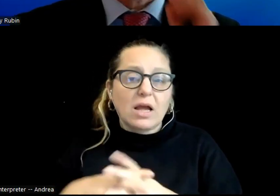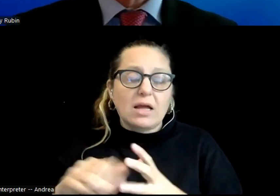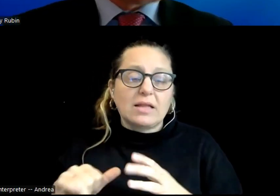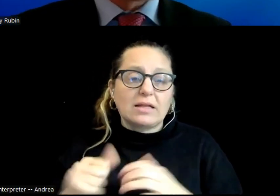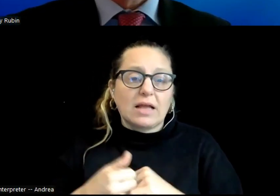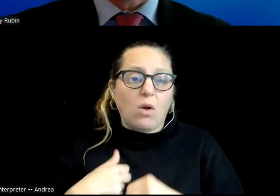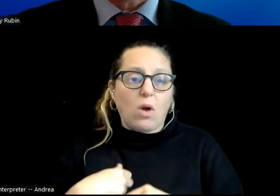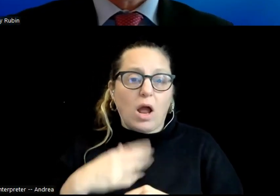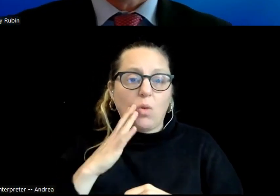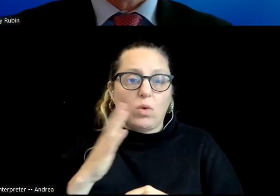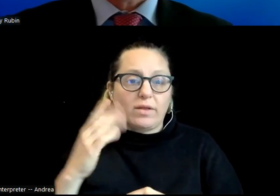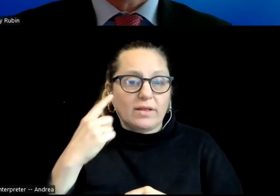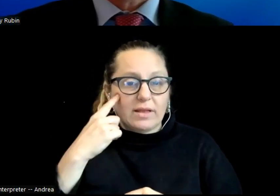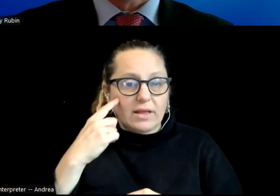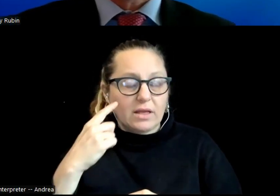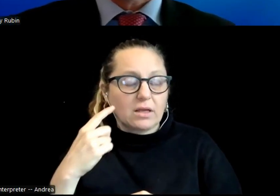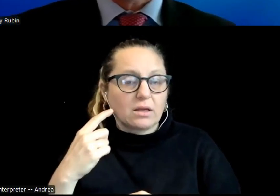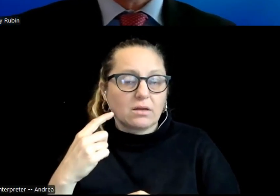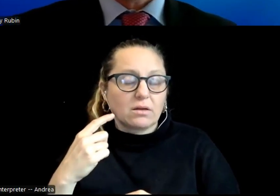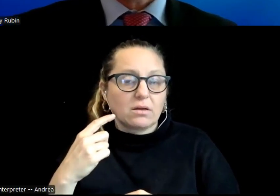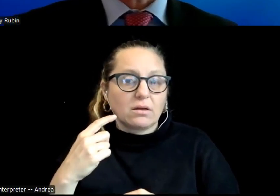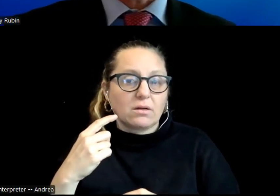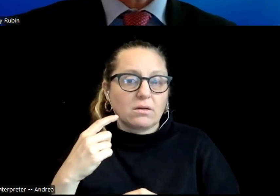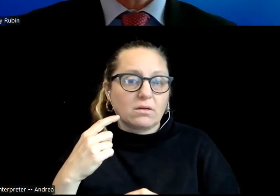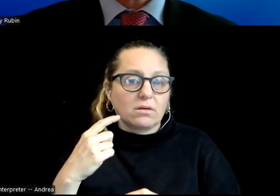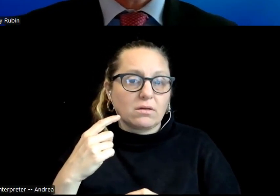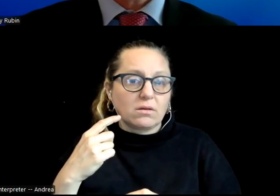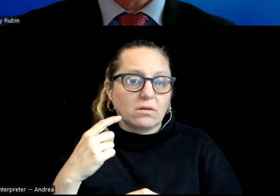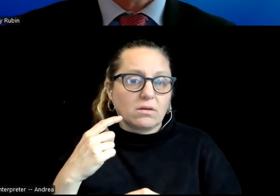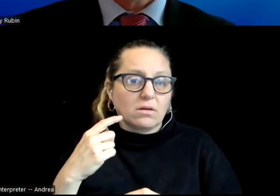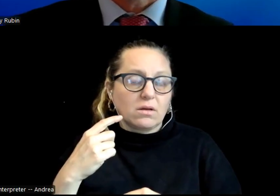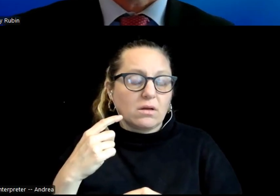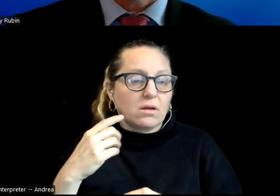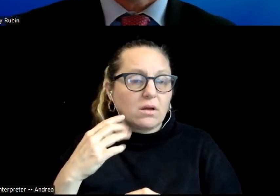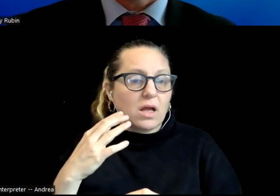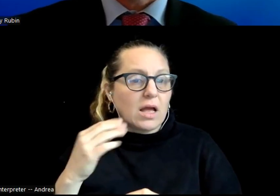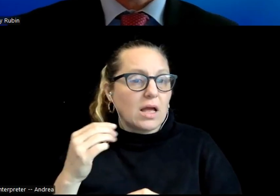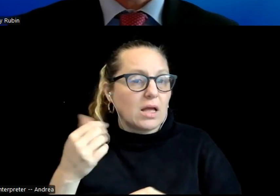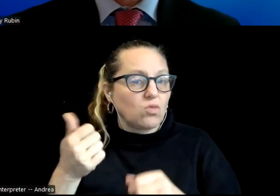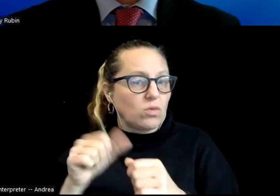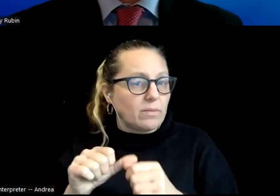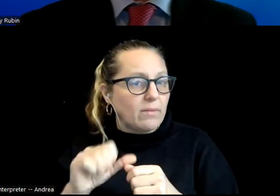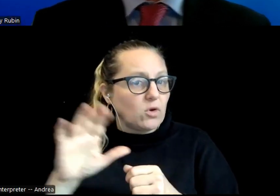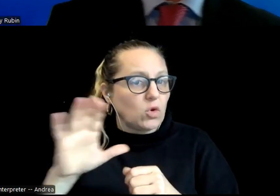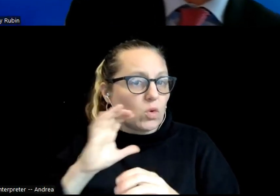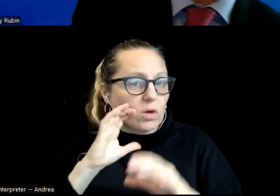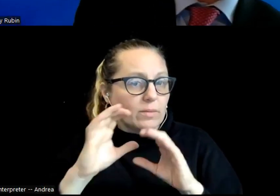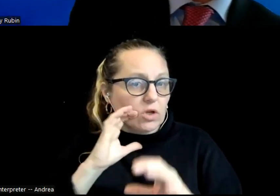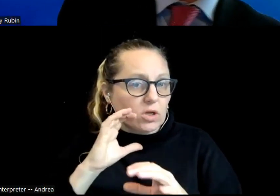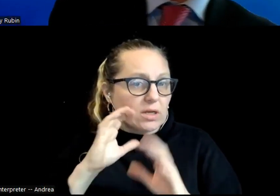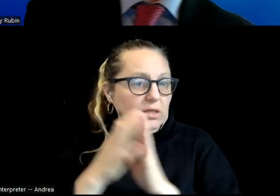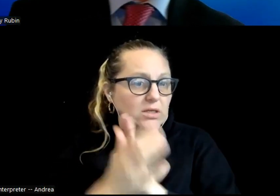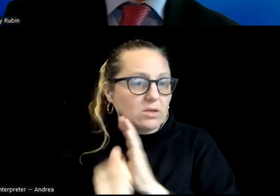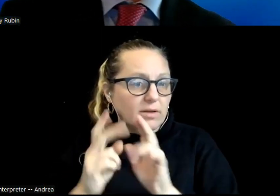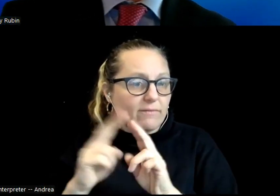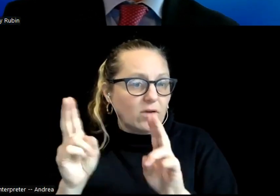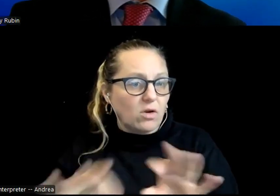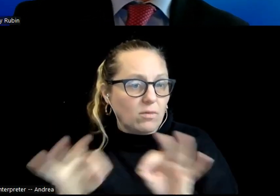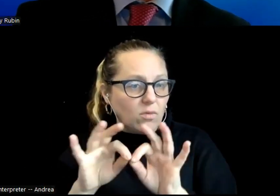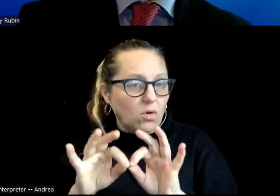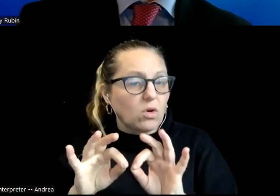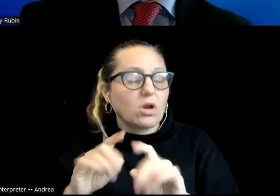I would think would be. I love that. And remember, your communication skills are very important. Your